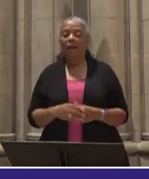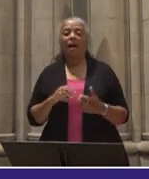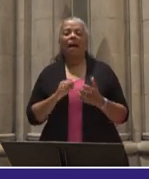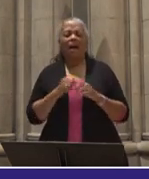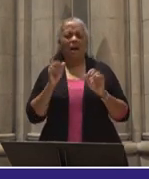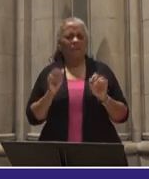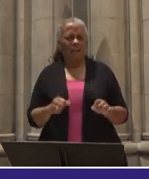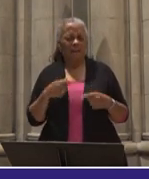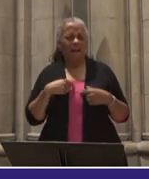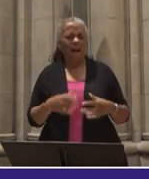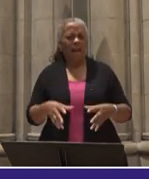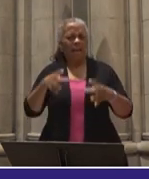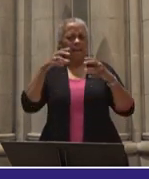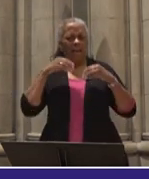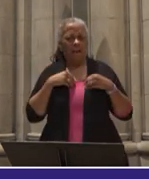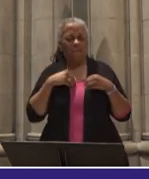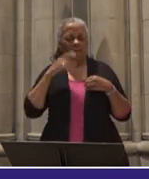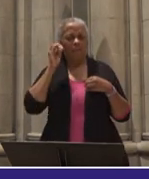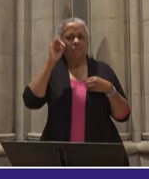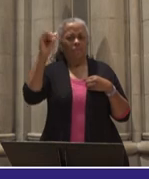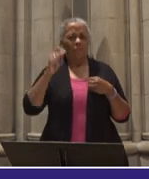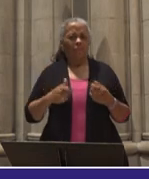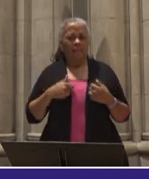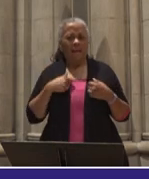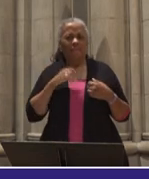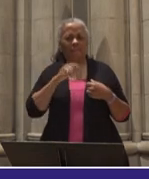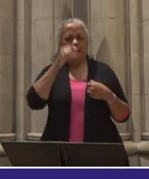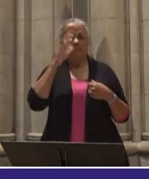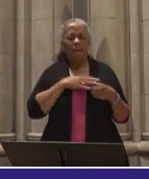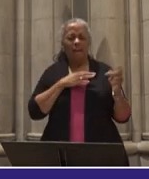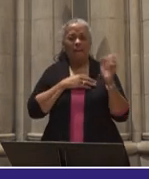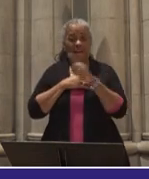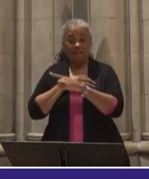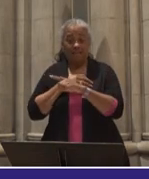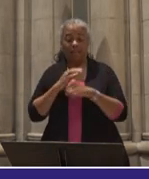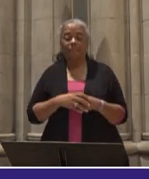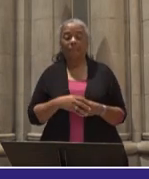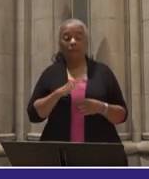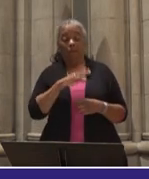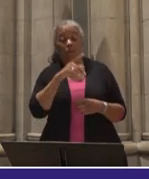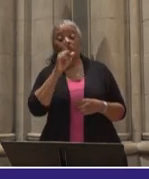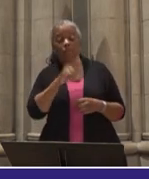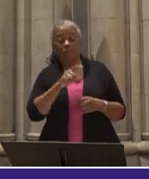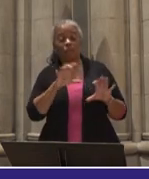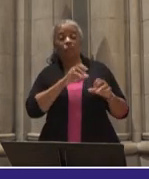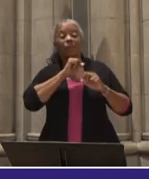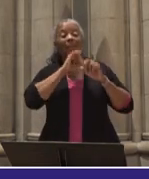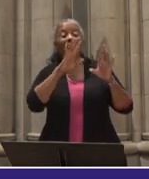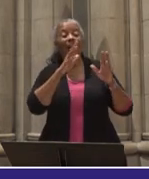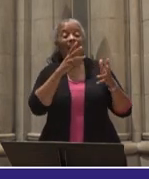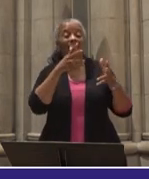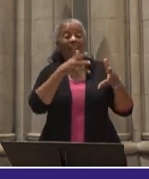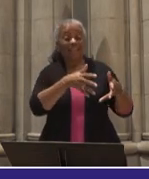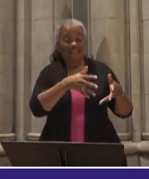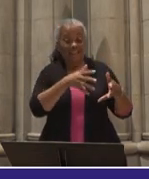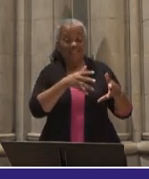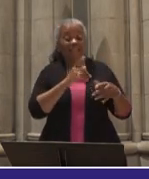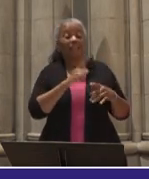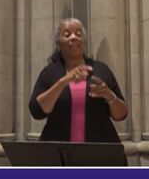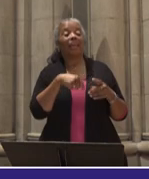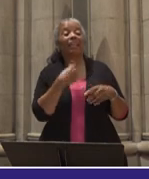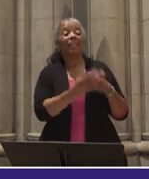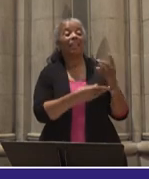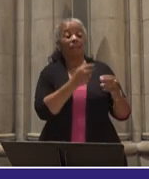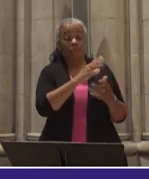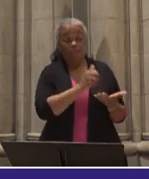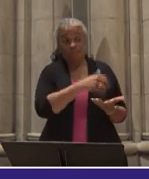can I inherit eternal life? The man asked. You must do nothing less then give your riches to the